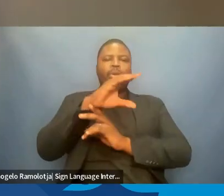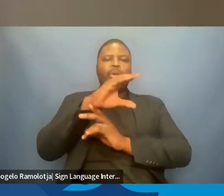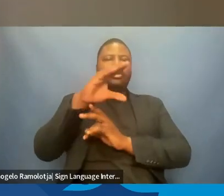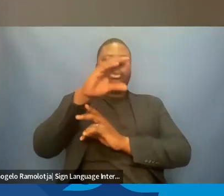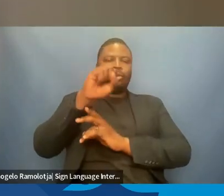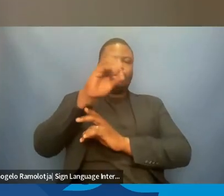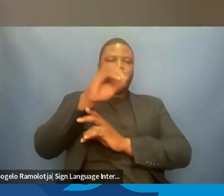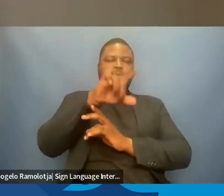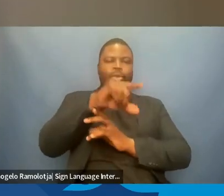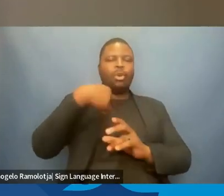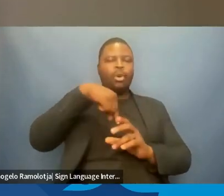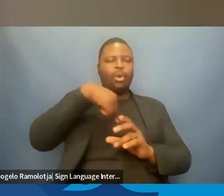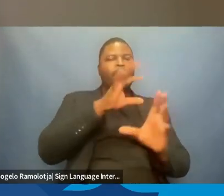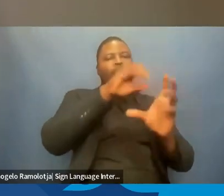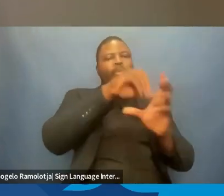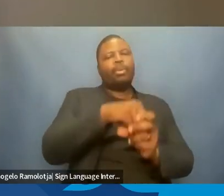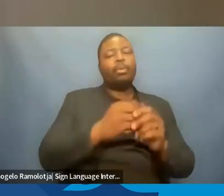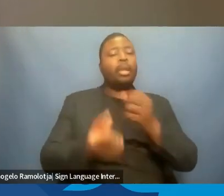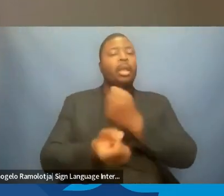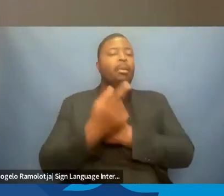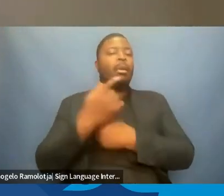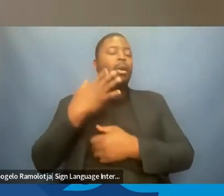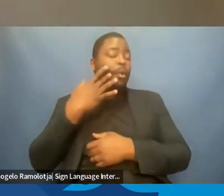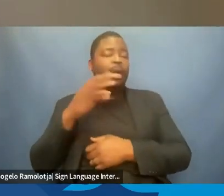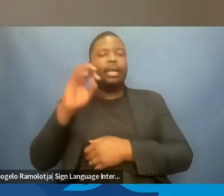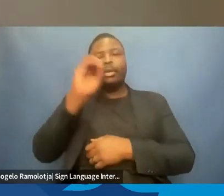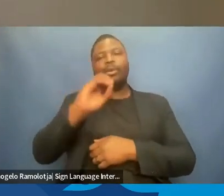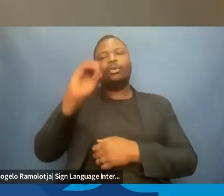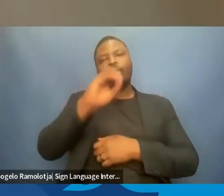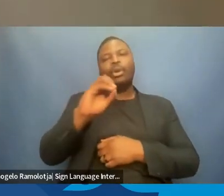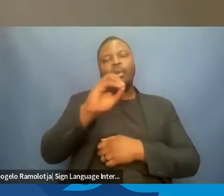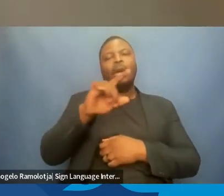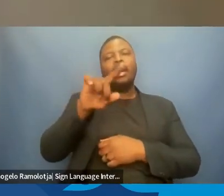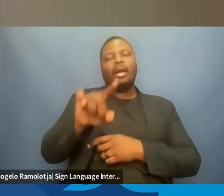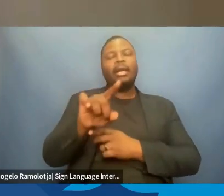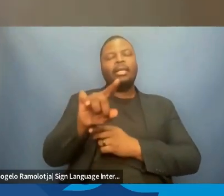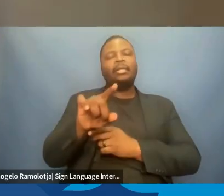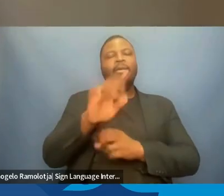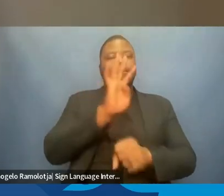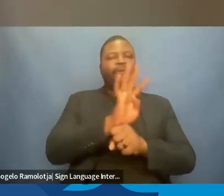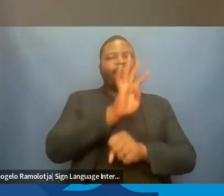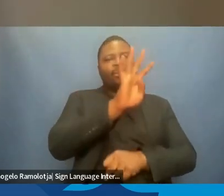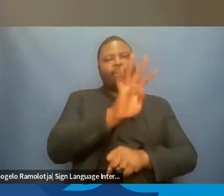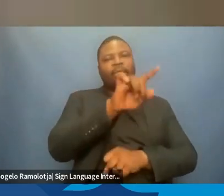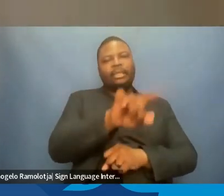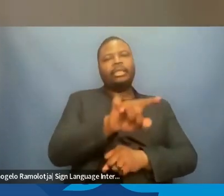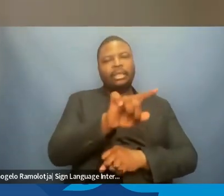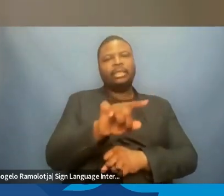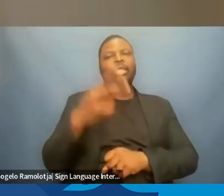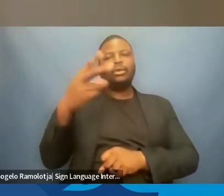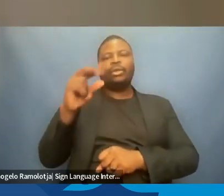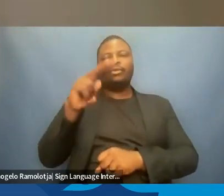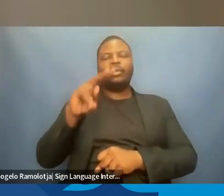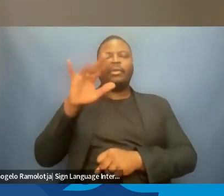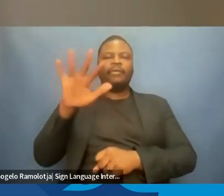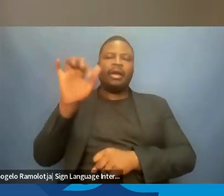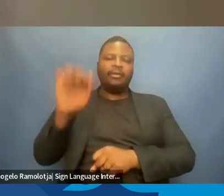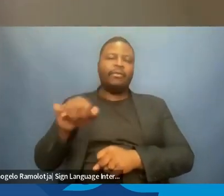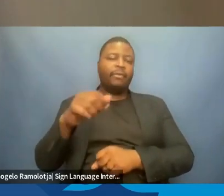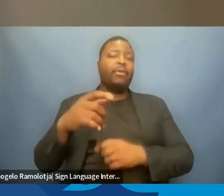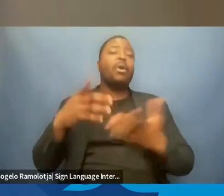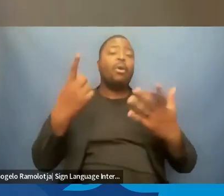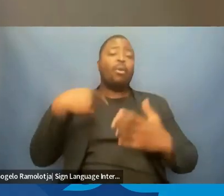is happening in October the 14th to the 17th of October in Cape Town. So it's really exciting to have